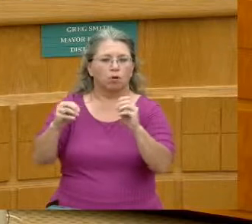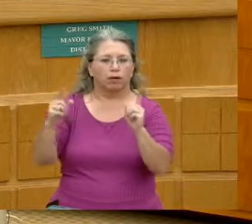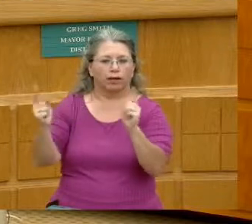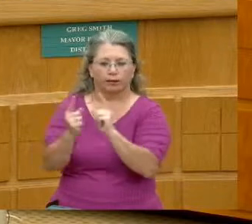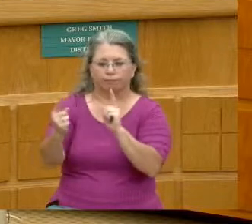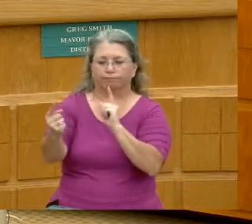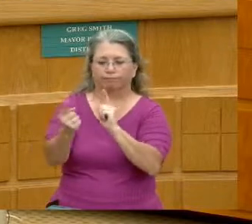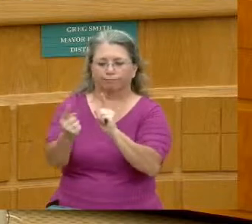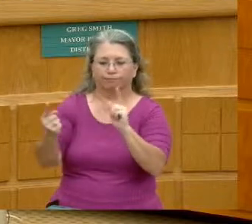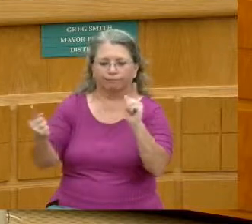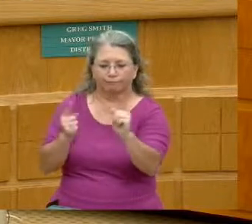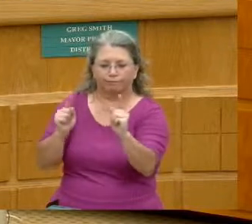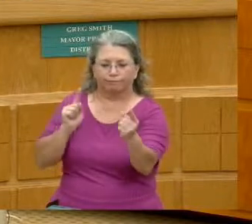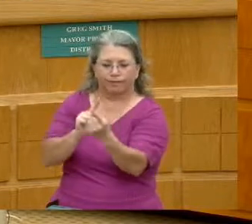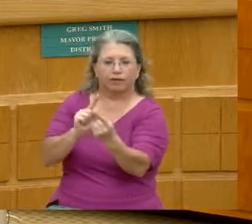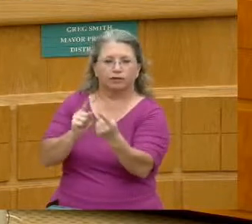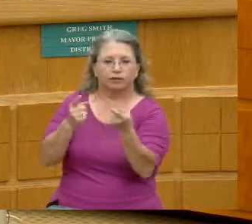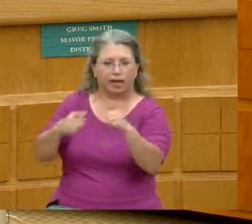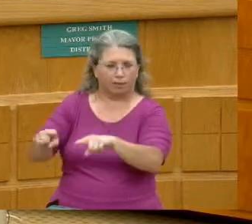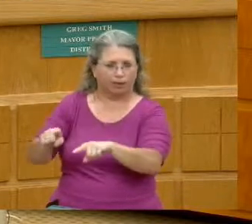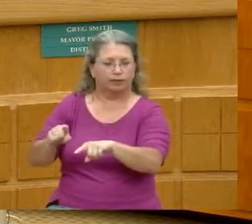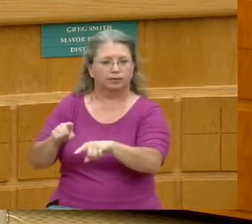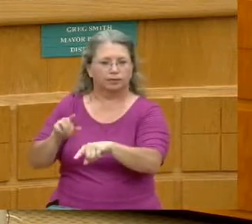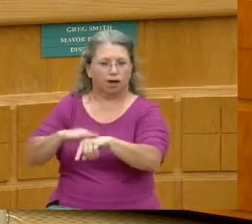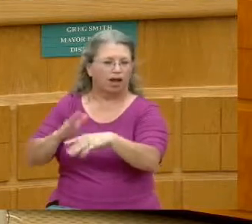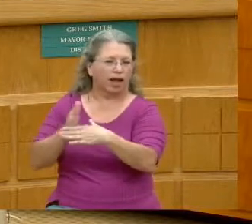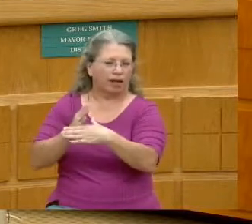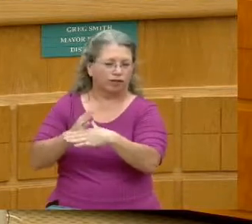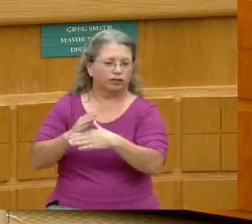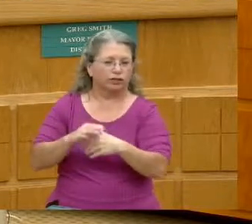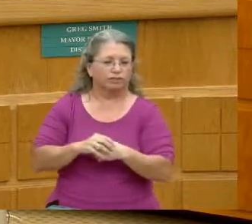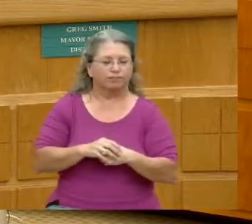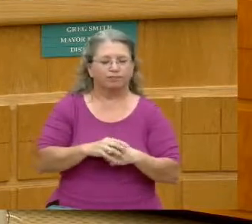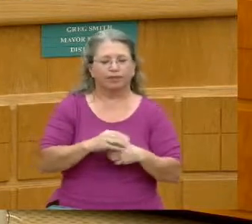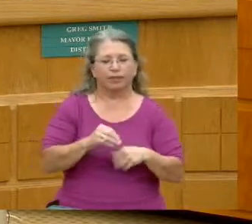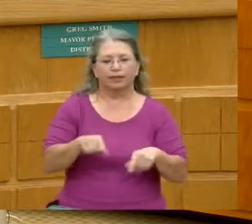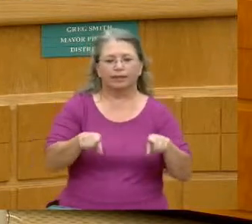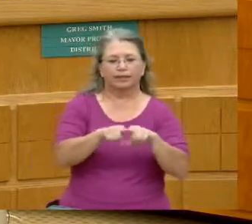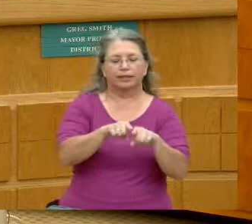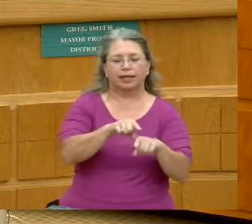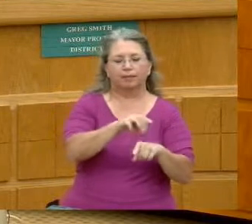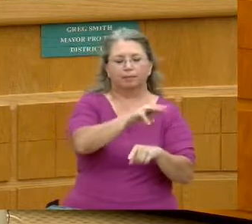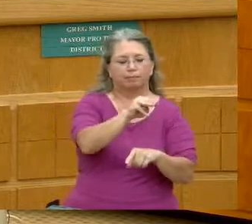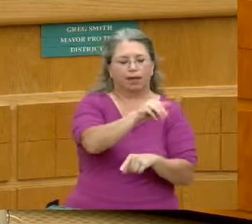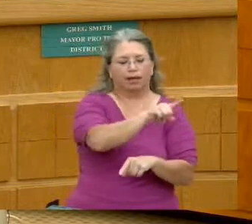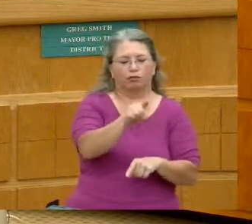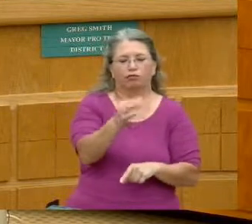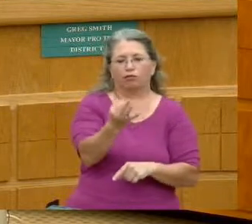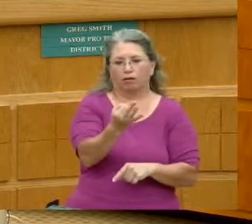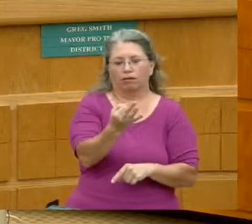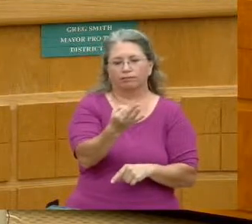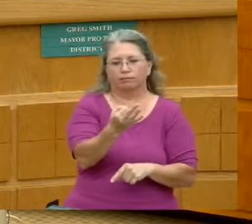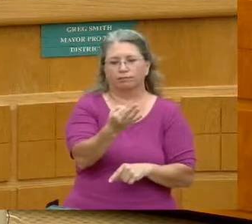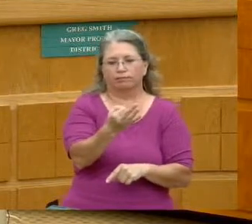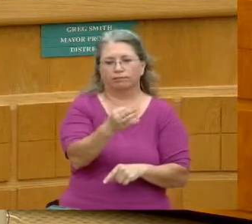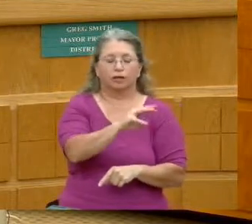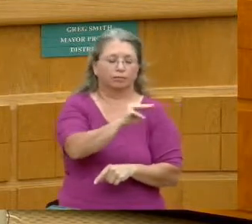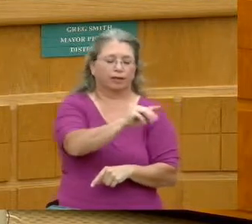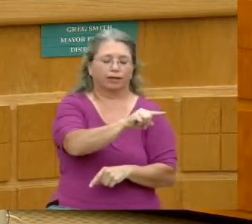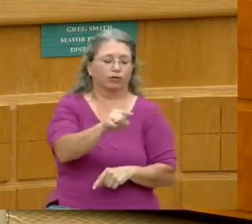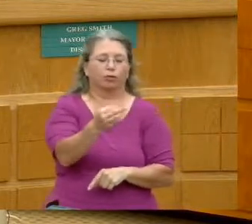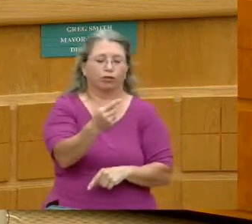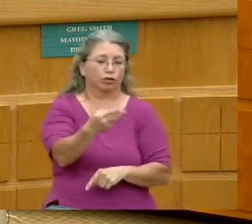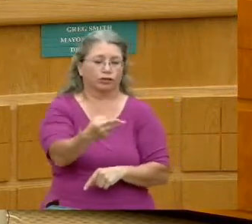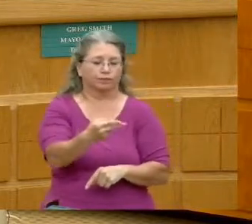in Nueces County on the weekends than on weekdays, just like before the pandemic started. And it peaked